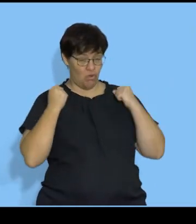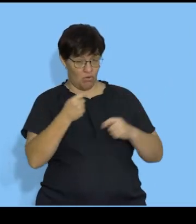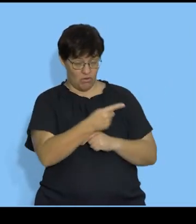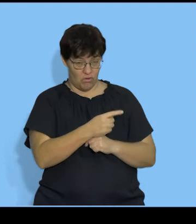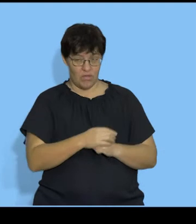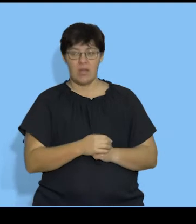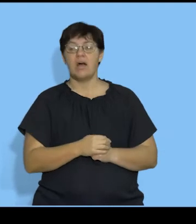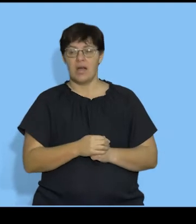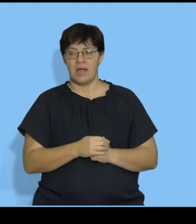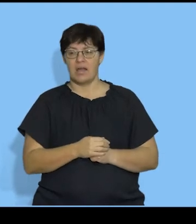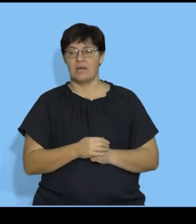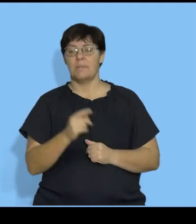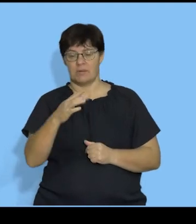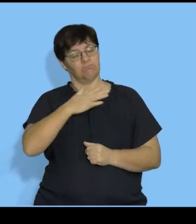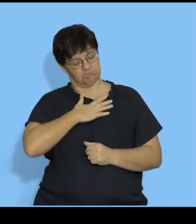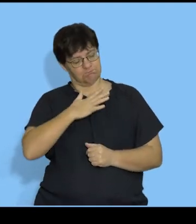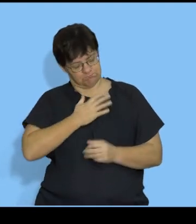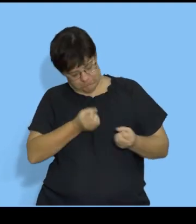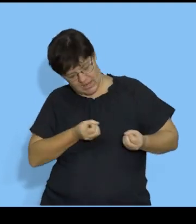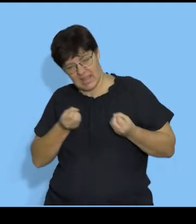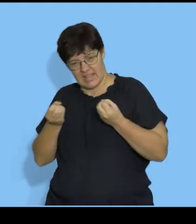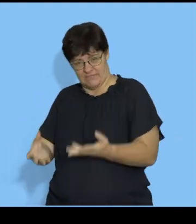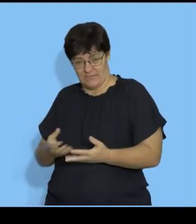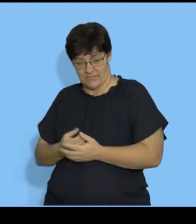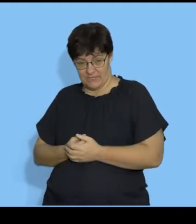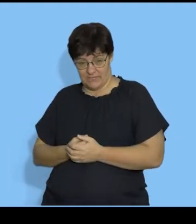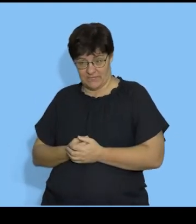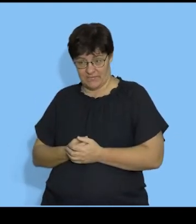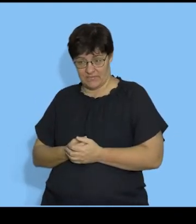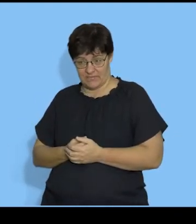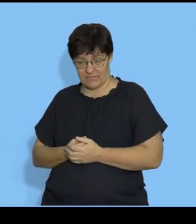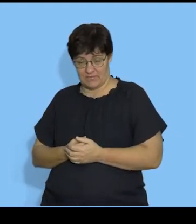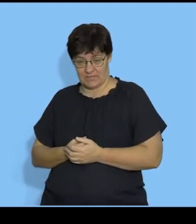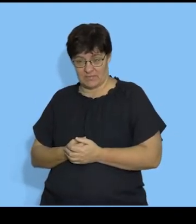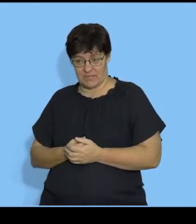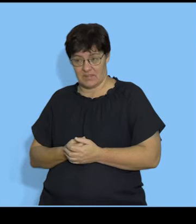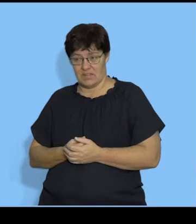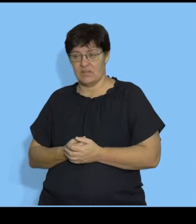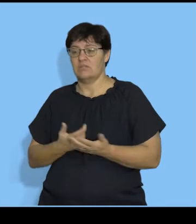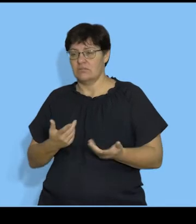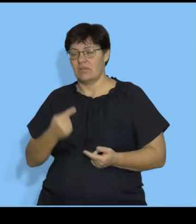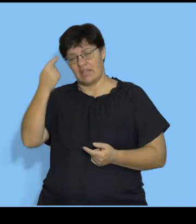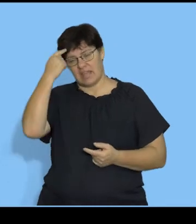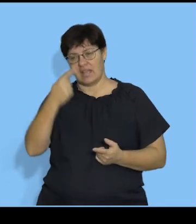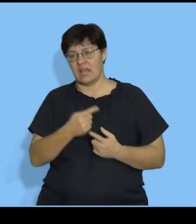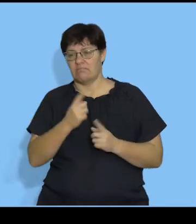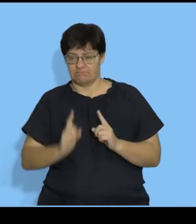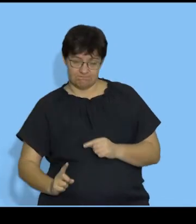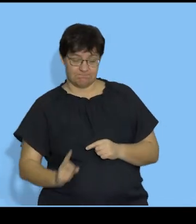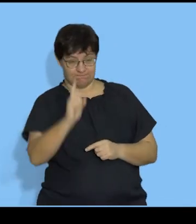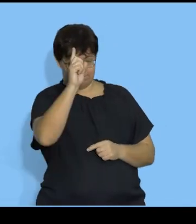greater willingness to actually displace another one. So we can think of it in terms of that trend or